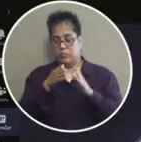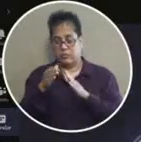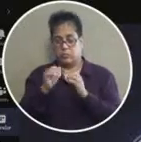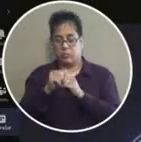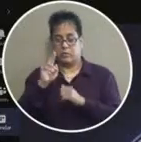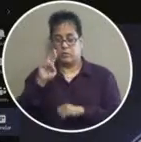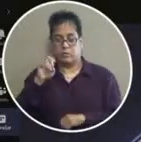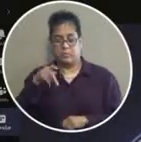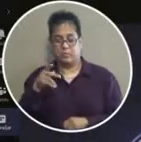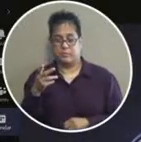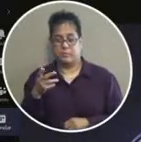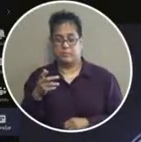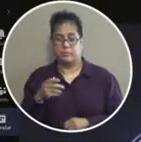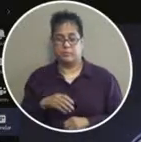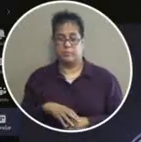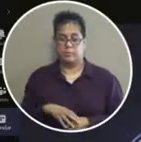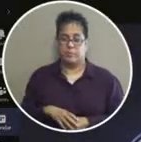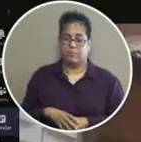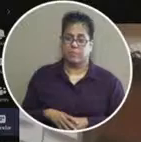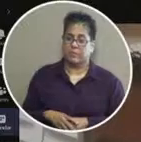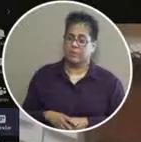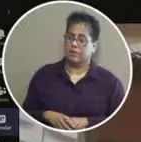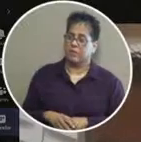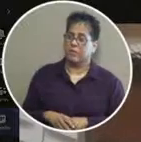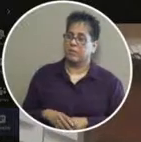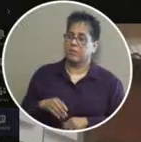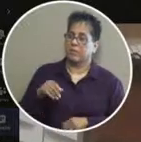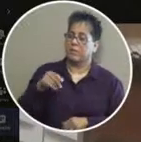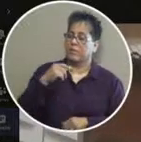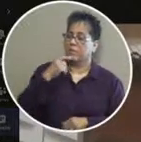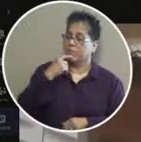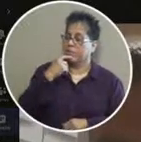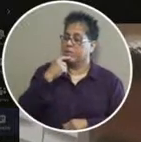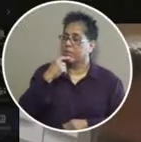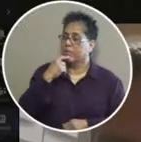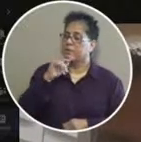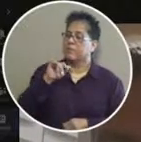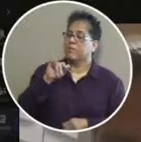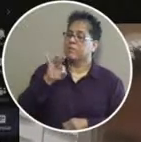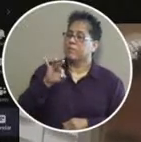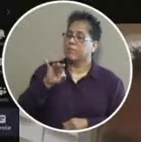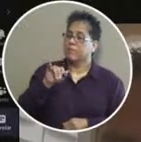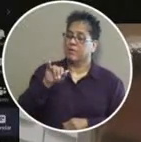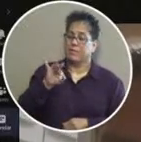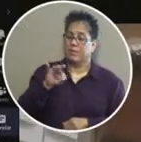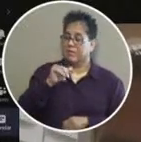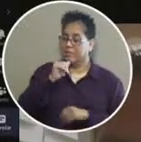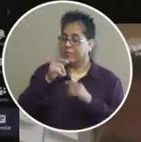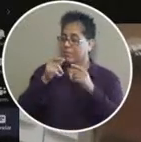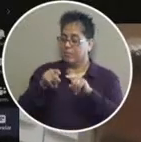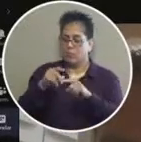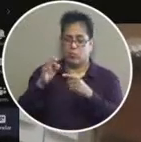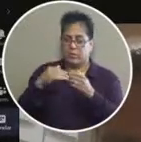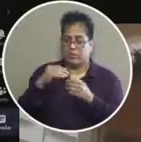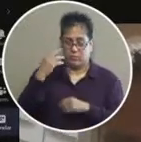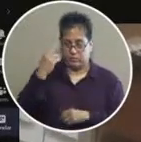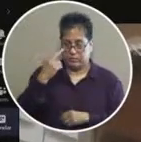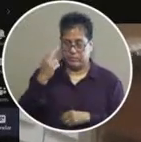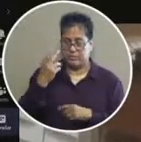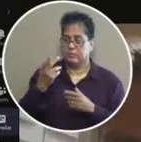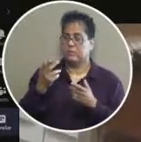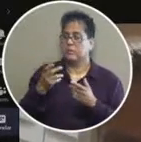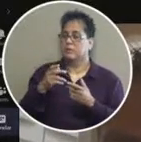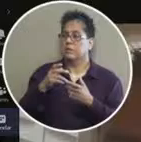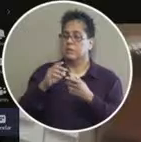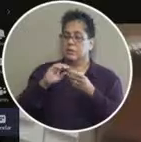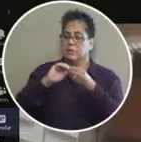UTEP? I didn't say that the mayor wasn't going to ask for it. What I said was that if that doesn't happen for whatever reason, then that could mean